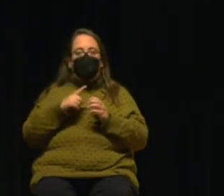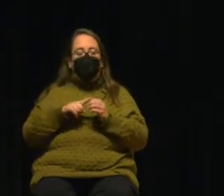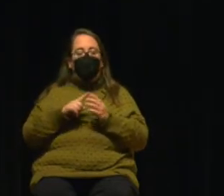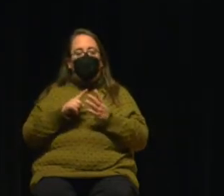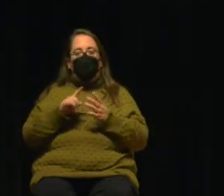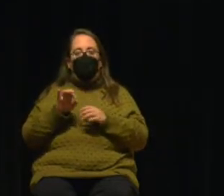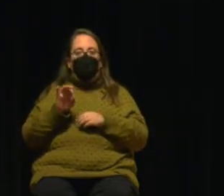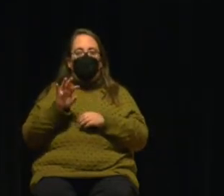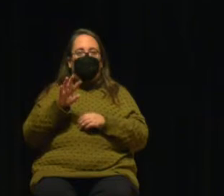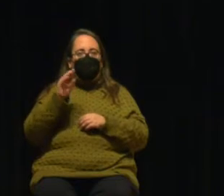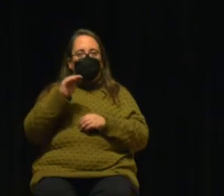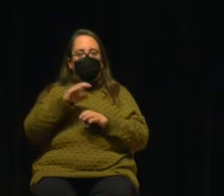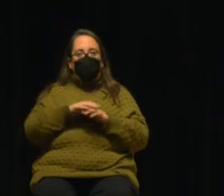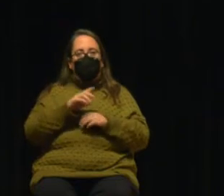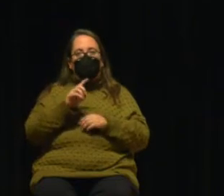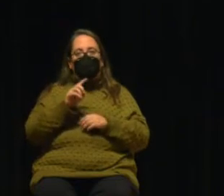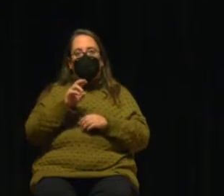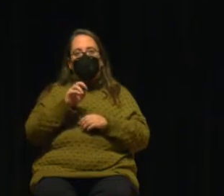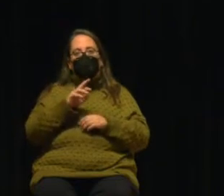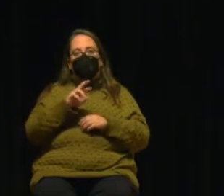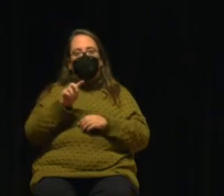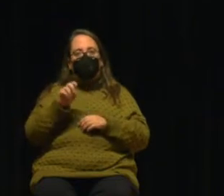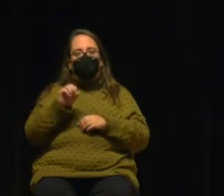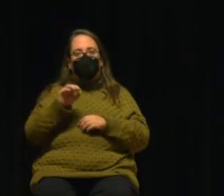on the infamous Dred Scott decision.